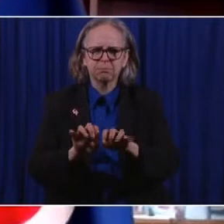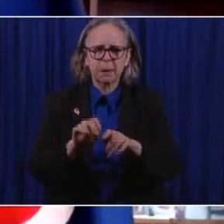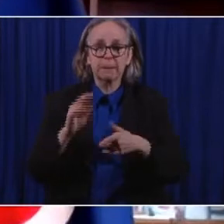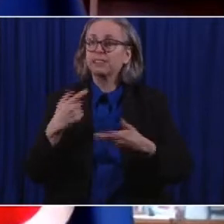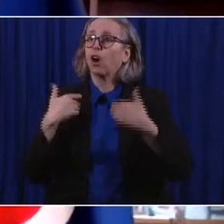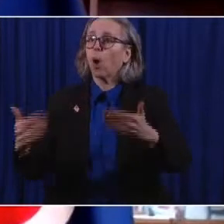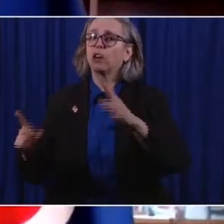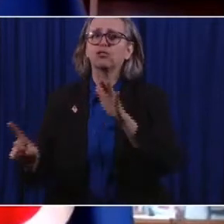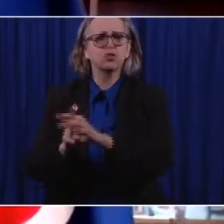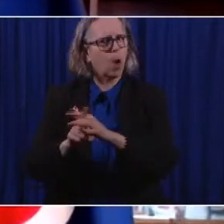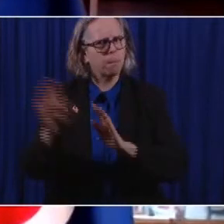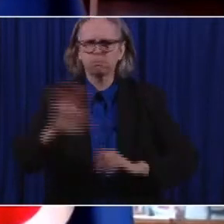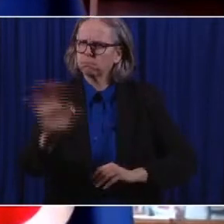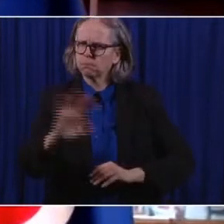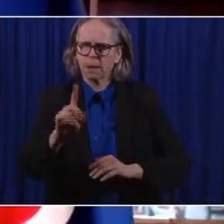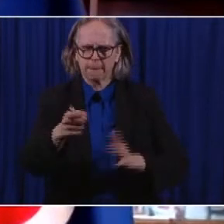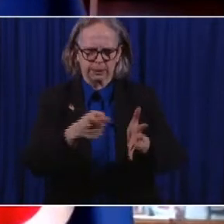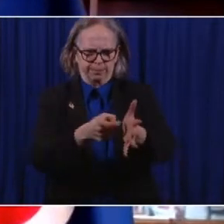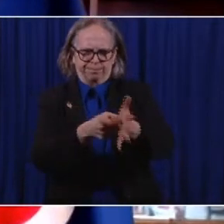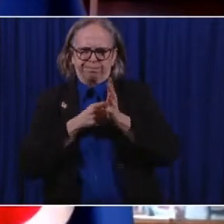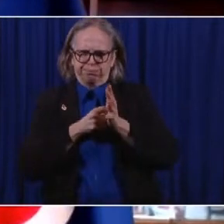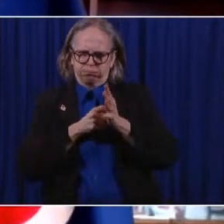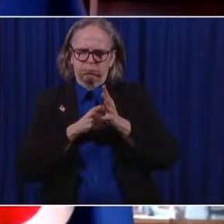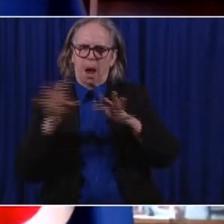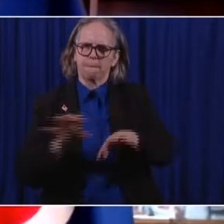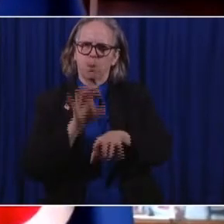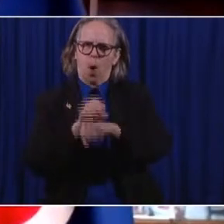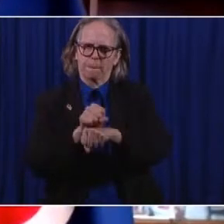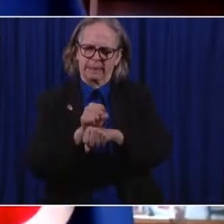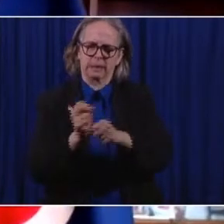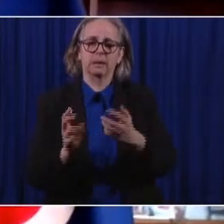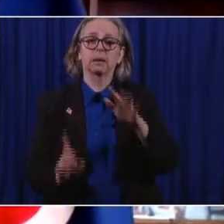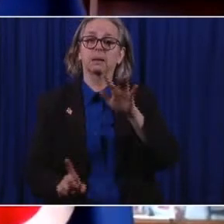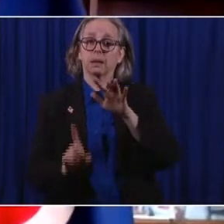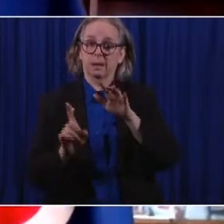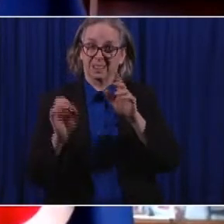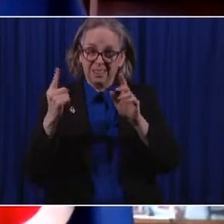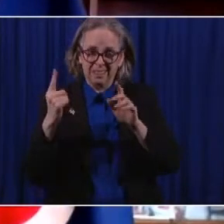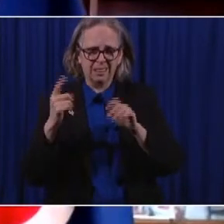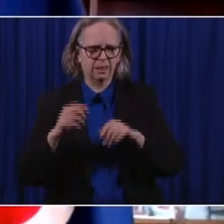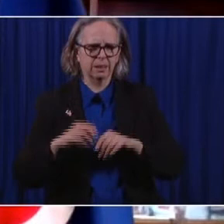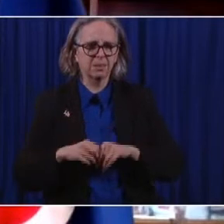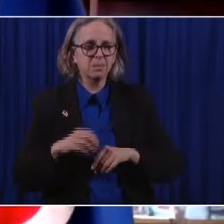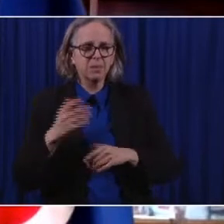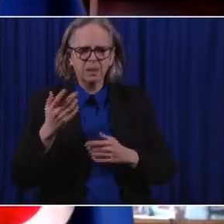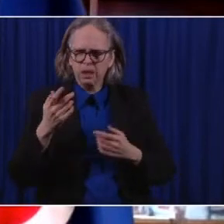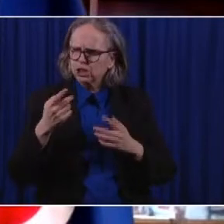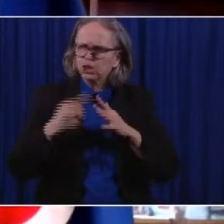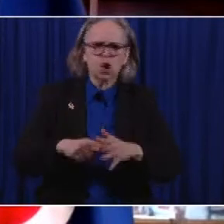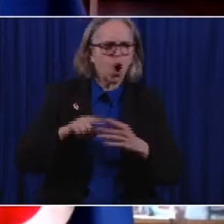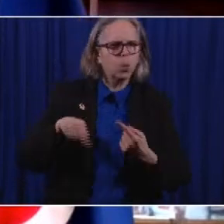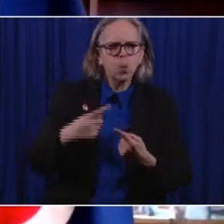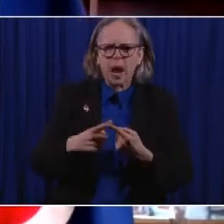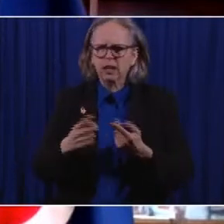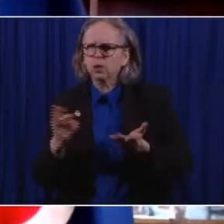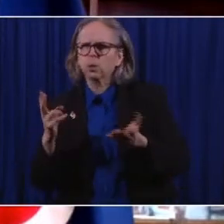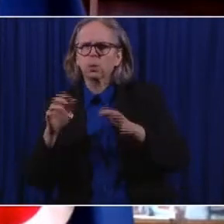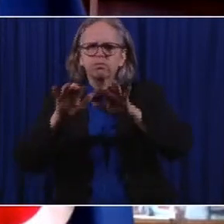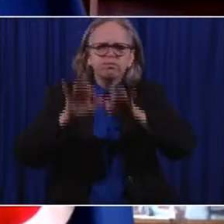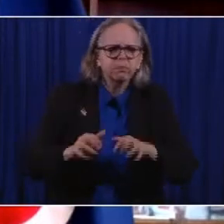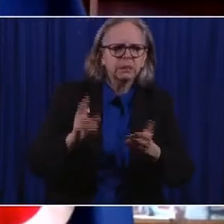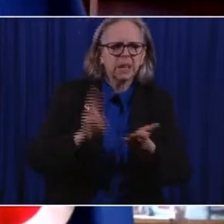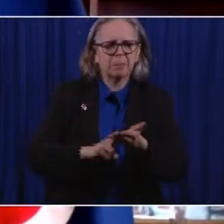and registration for each provider begins at a different time, though. And I'm going to give you for